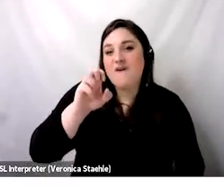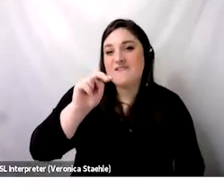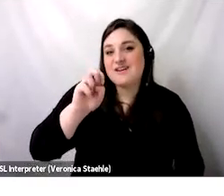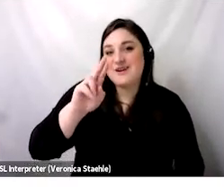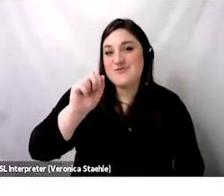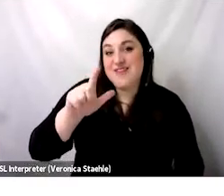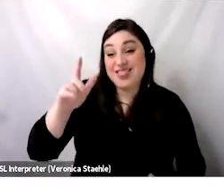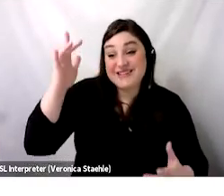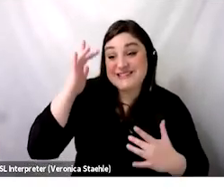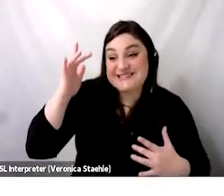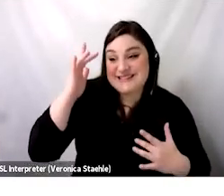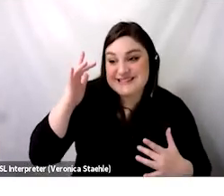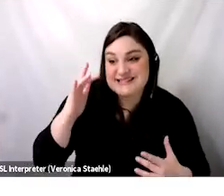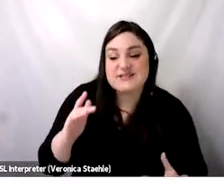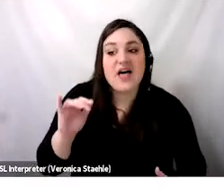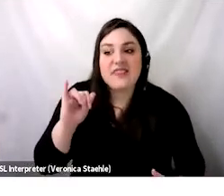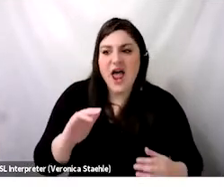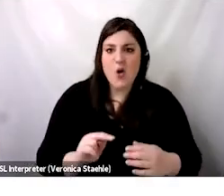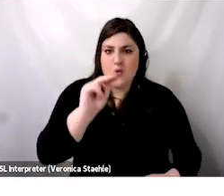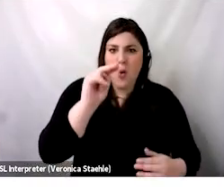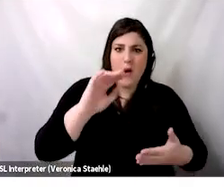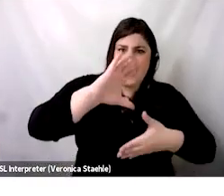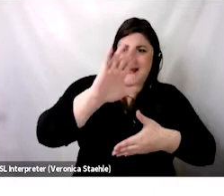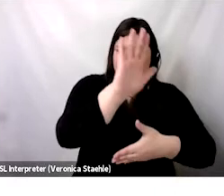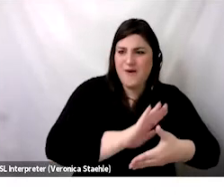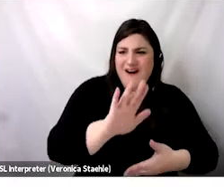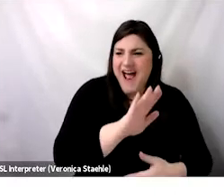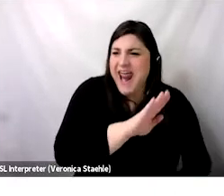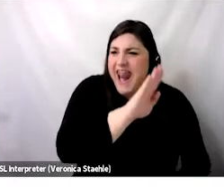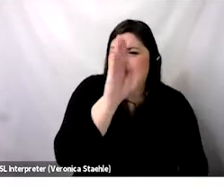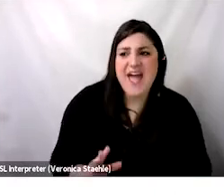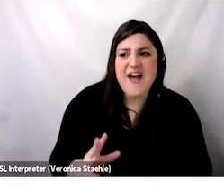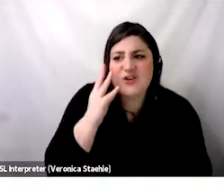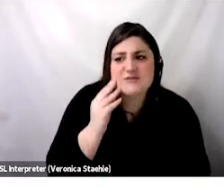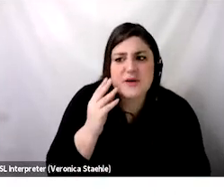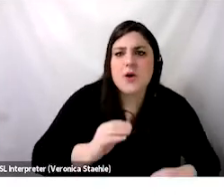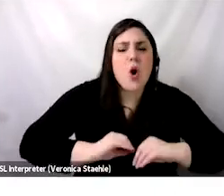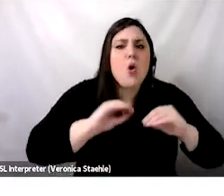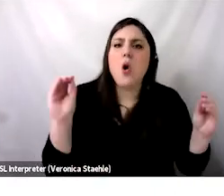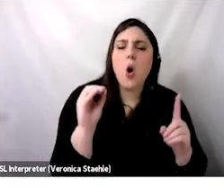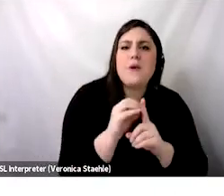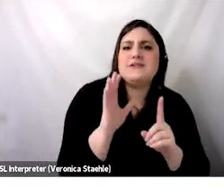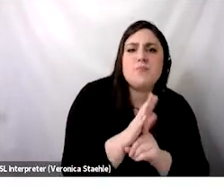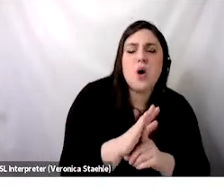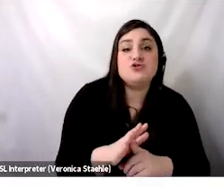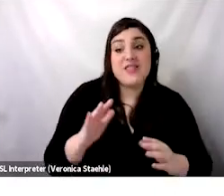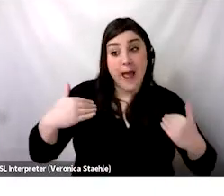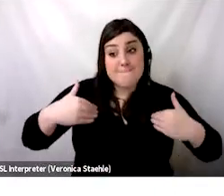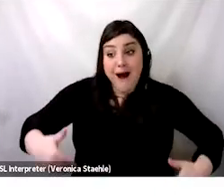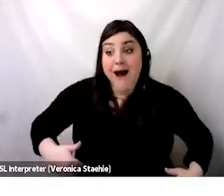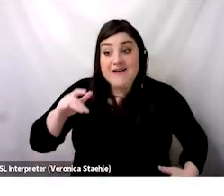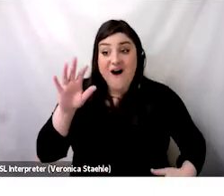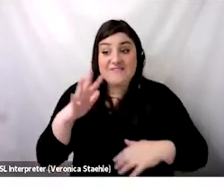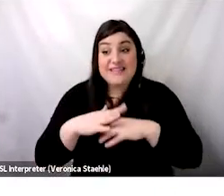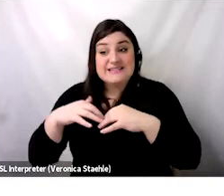uncommon in North America. And the indigenous population had no immunity to these diseases,